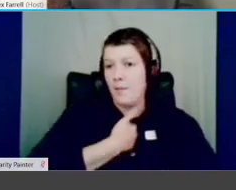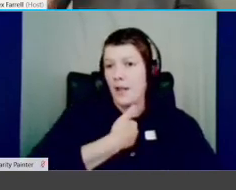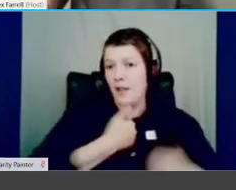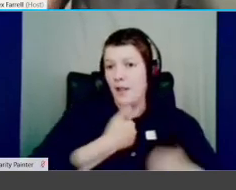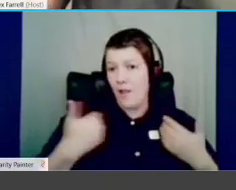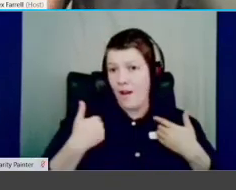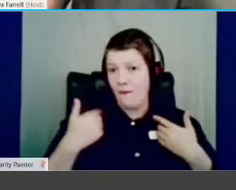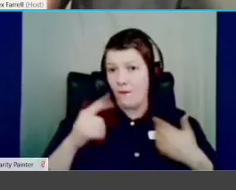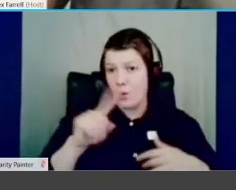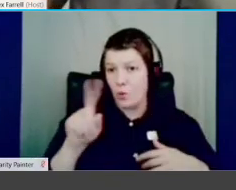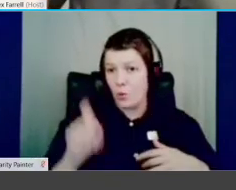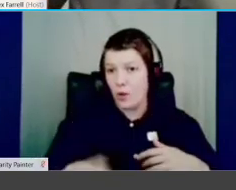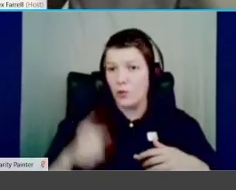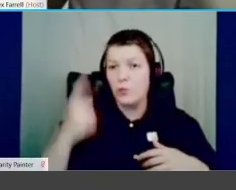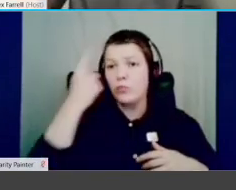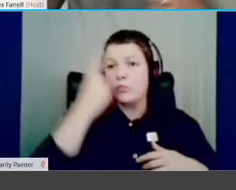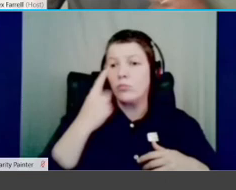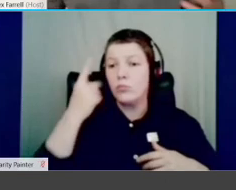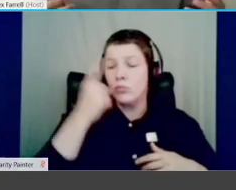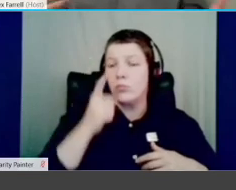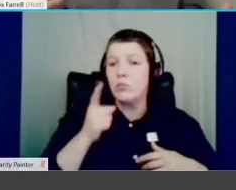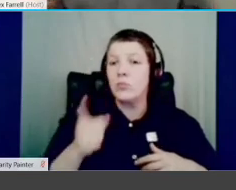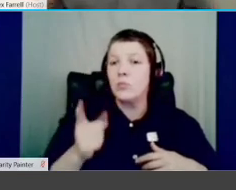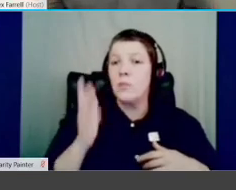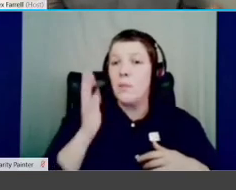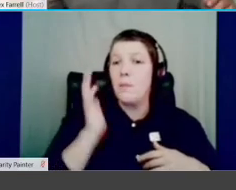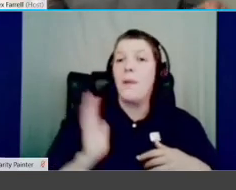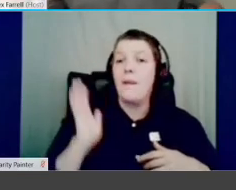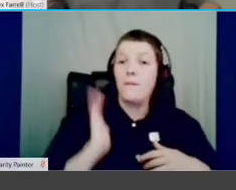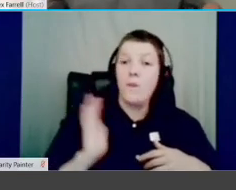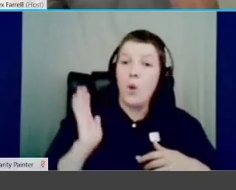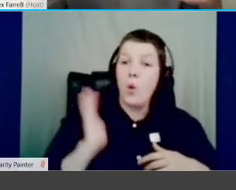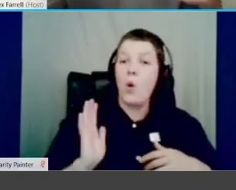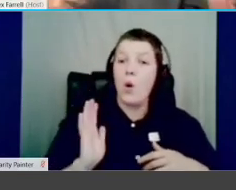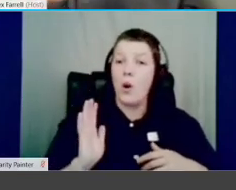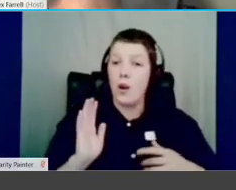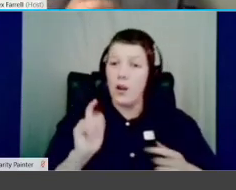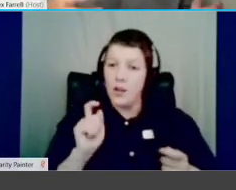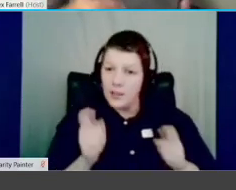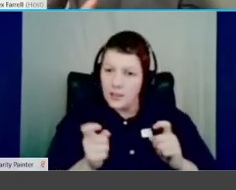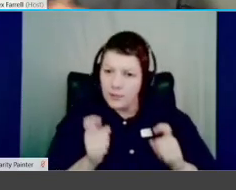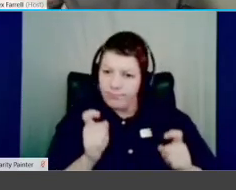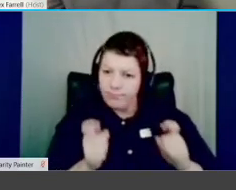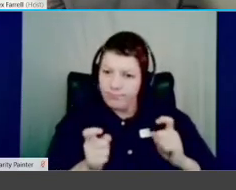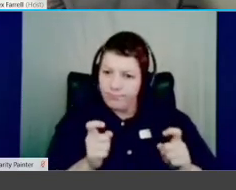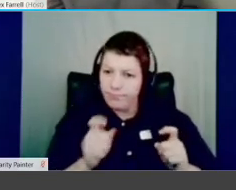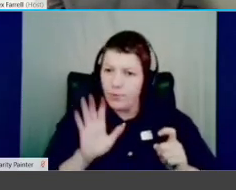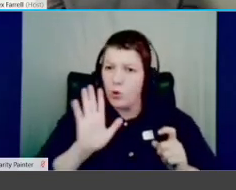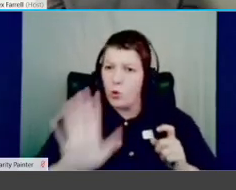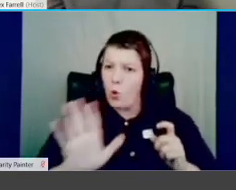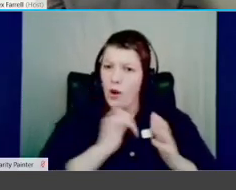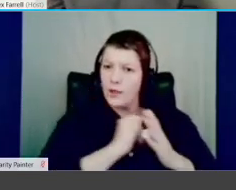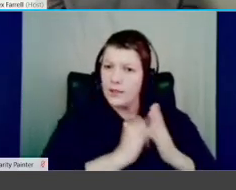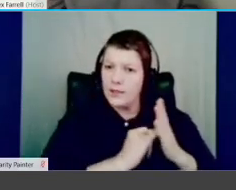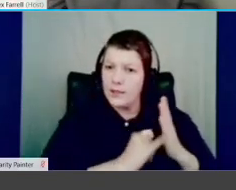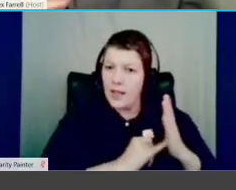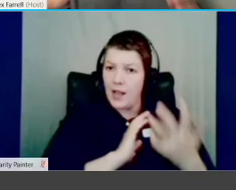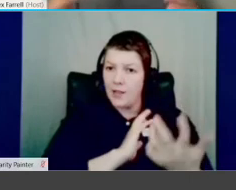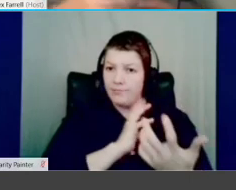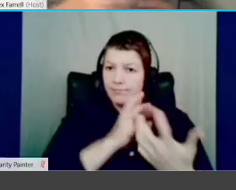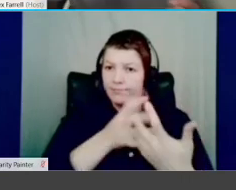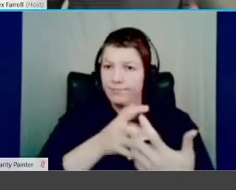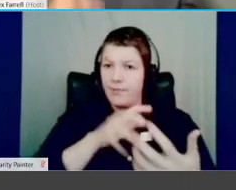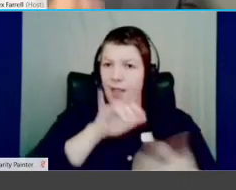ever been instances where you're curating your design to make it accessible for one particular population